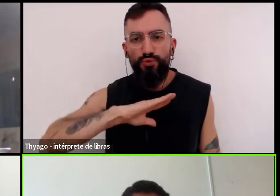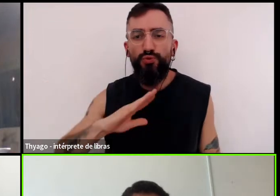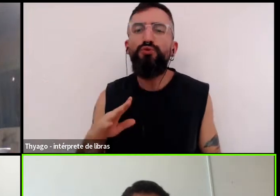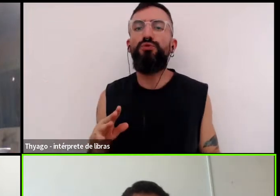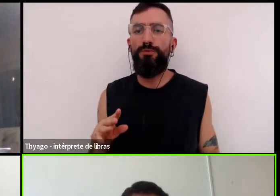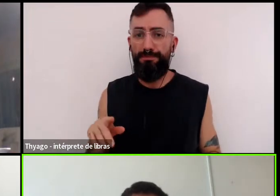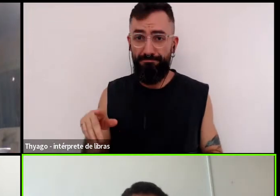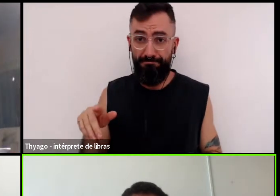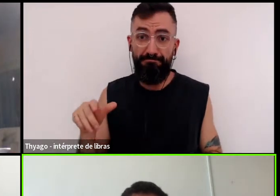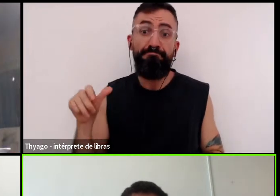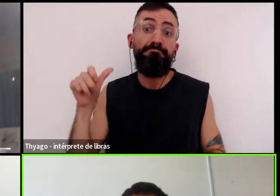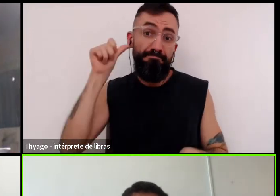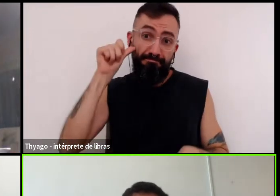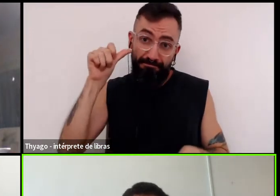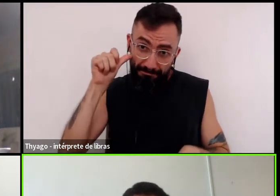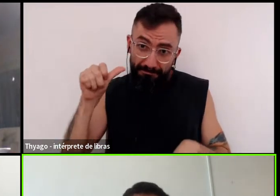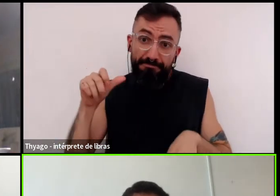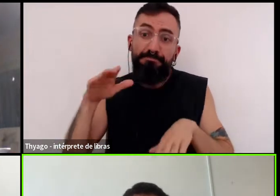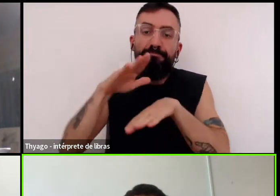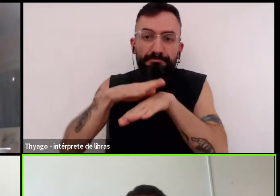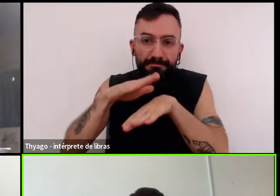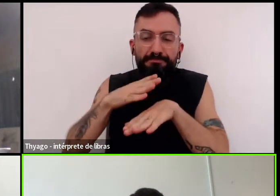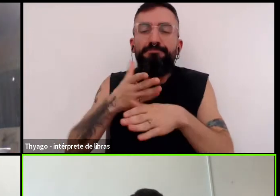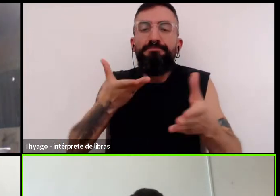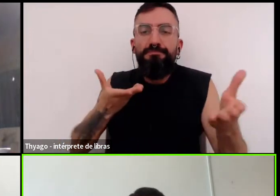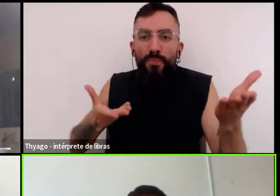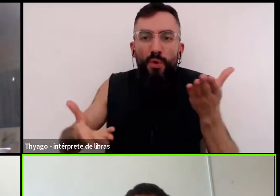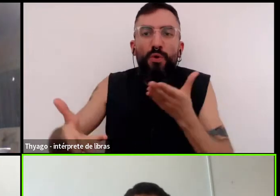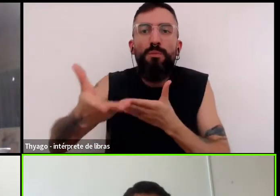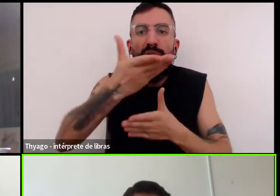sharing the chair of this conference with me.